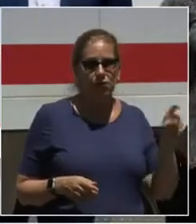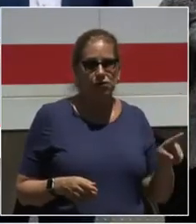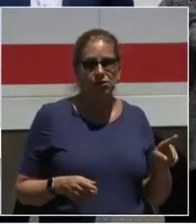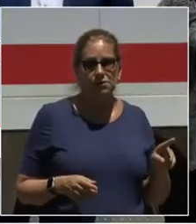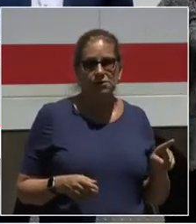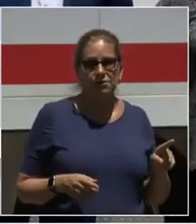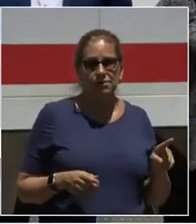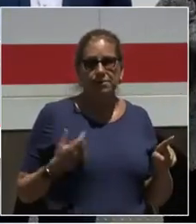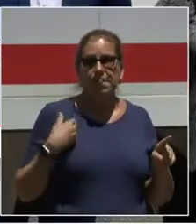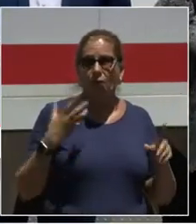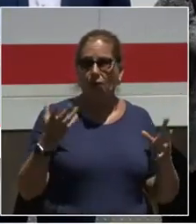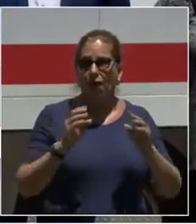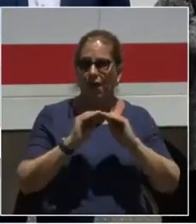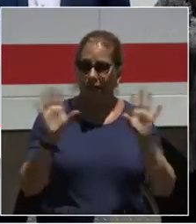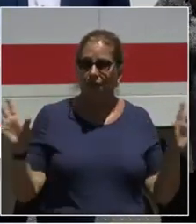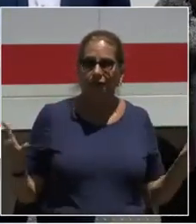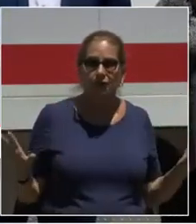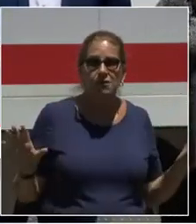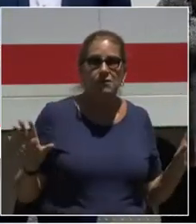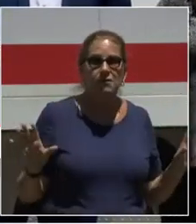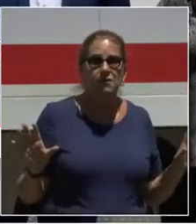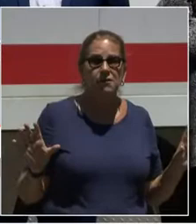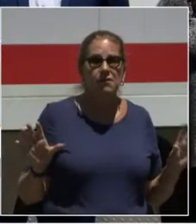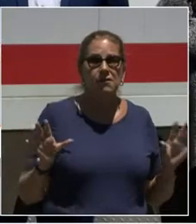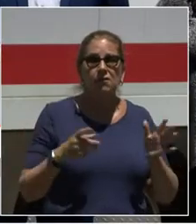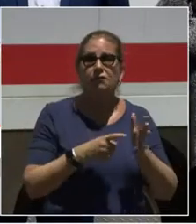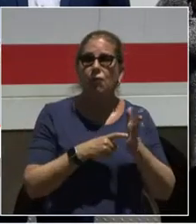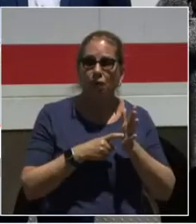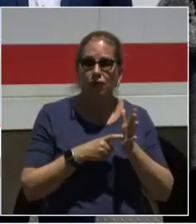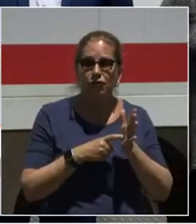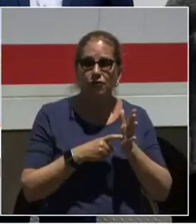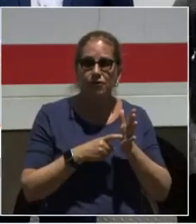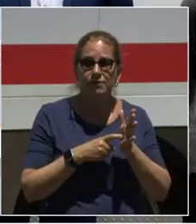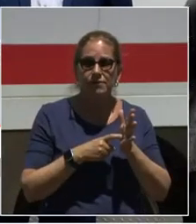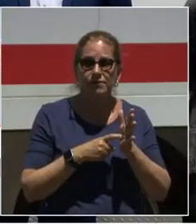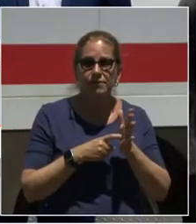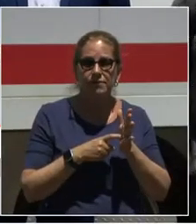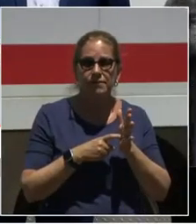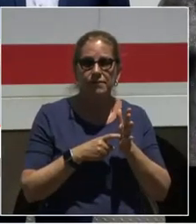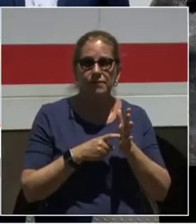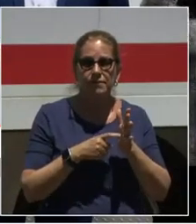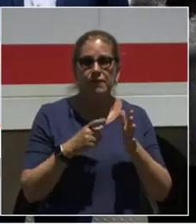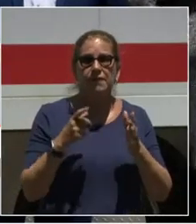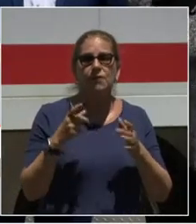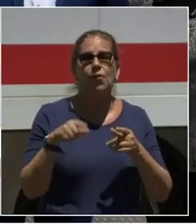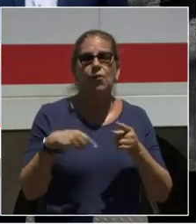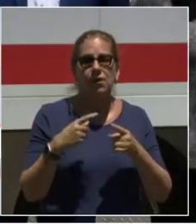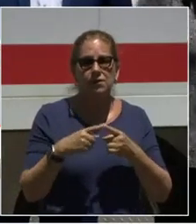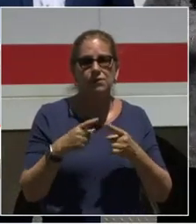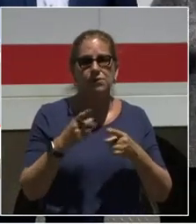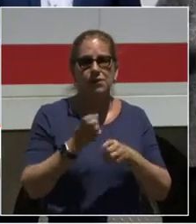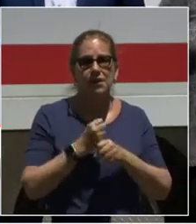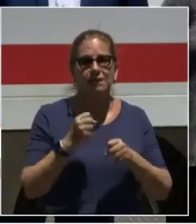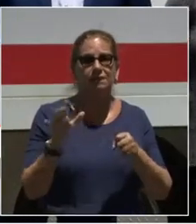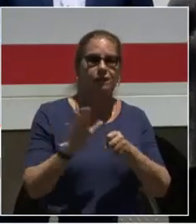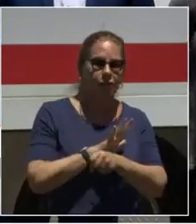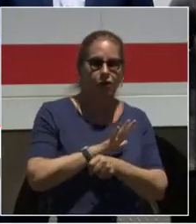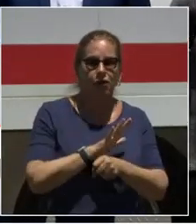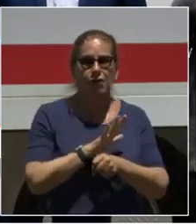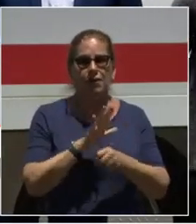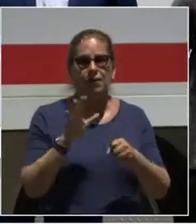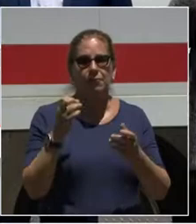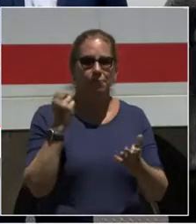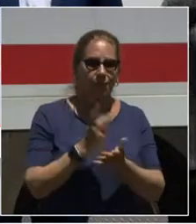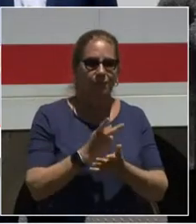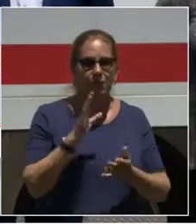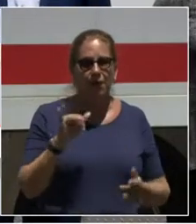that it is only required once it is fully approved by the FDA. So for students who are in high school or